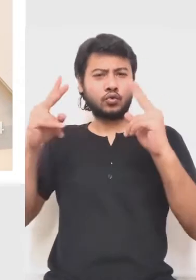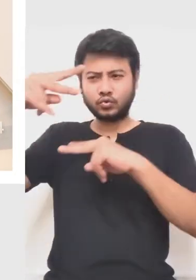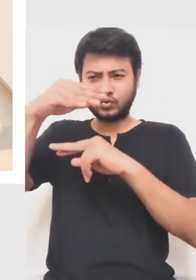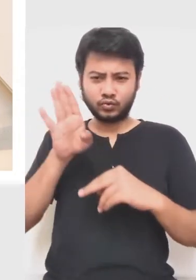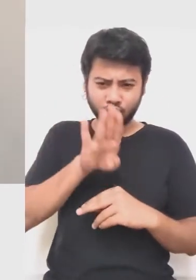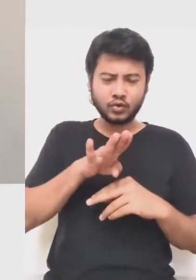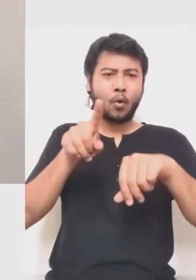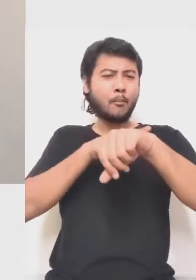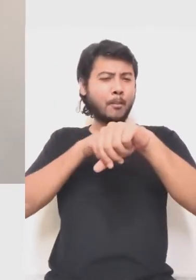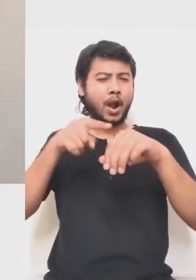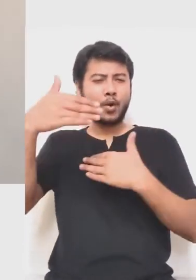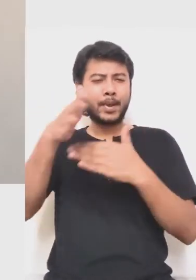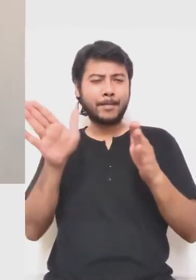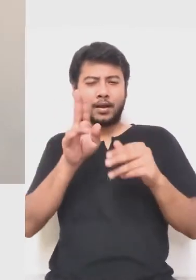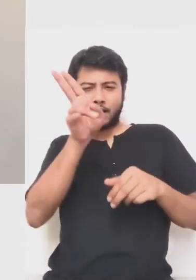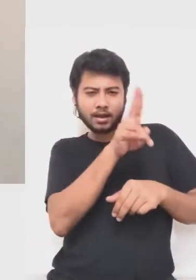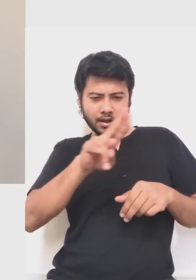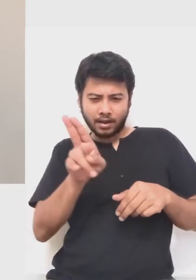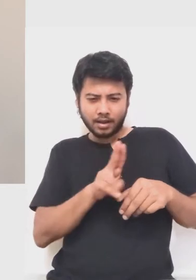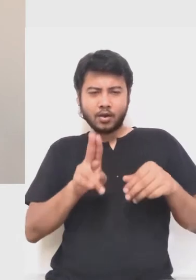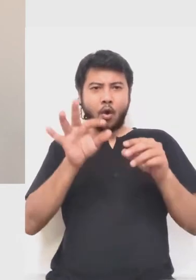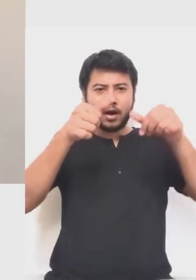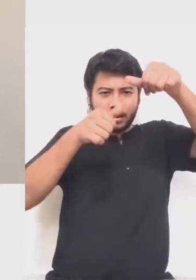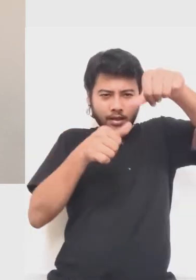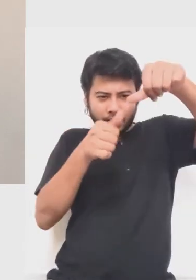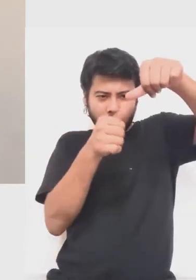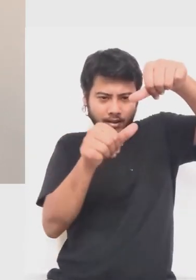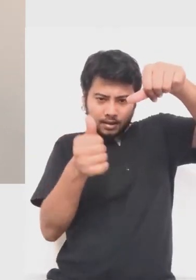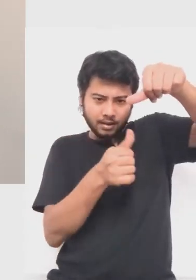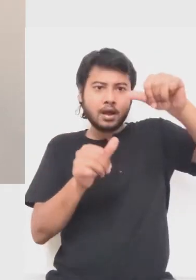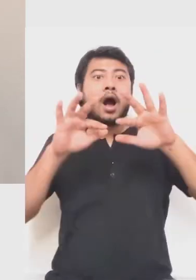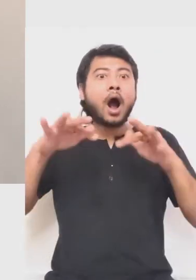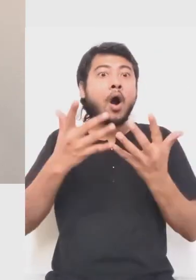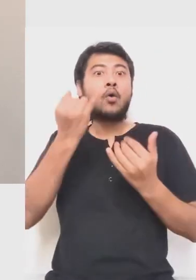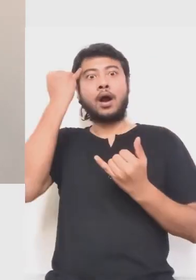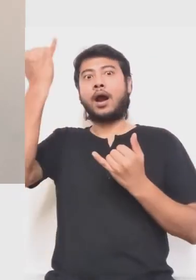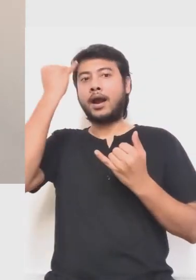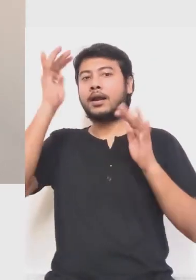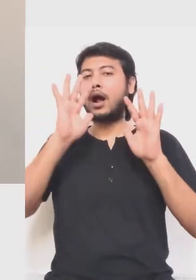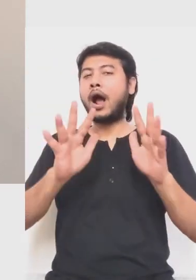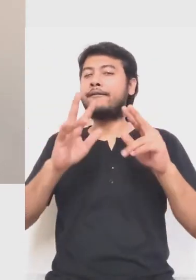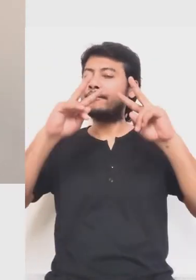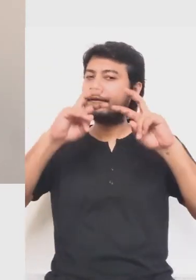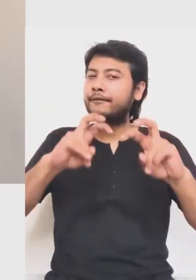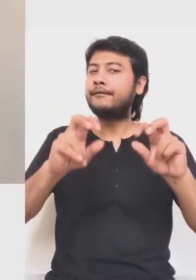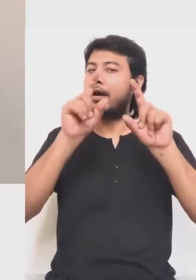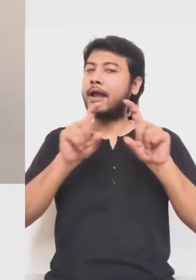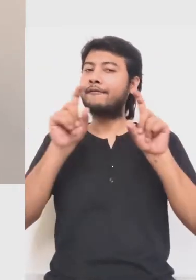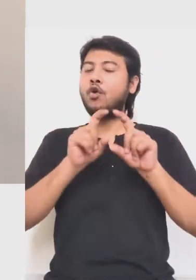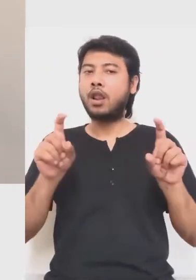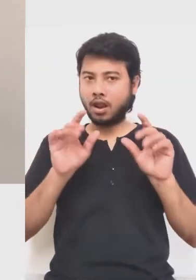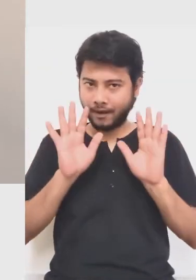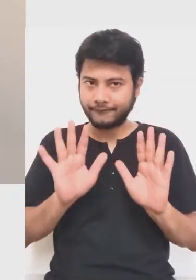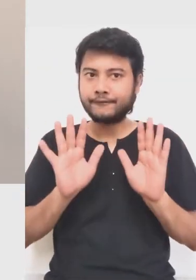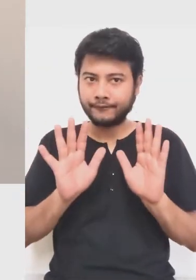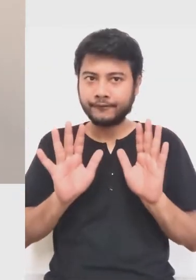with extreme force. The physical manipulation of material in the compressions of jute and old newspapers